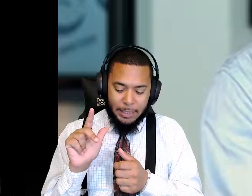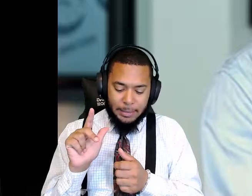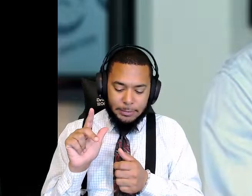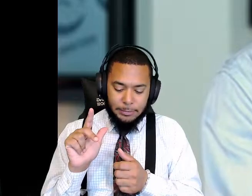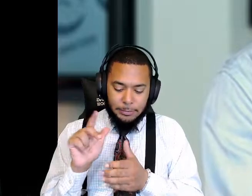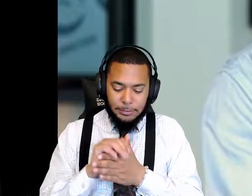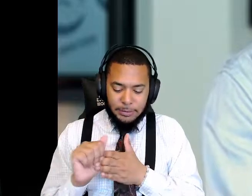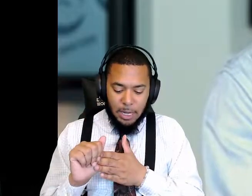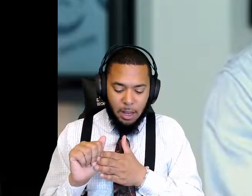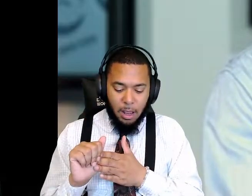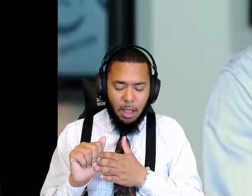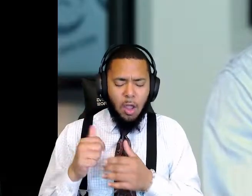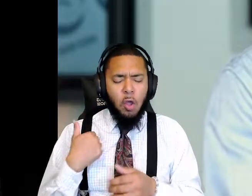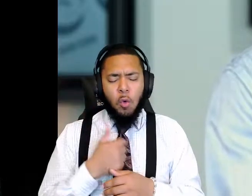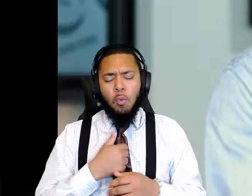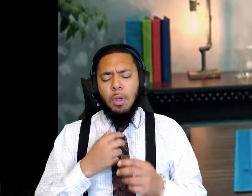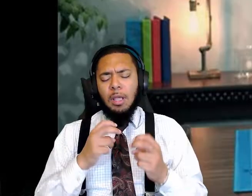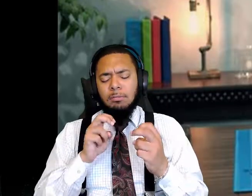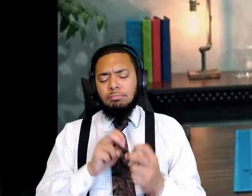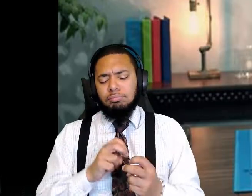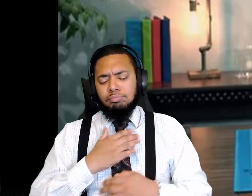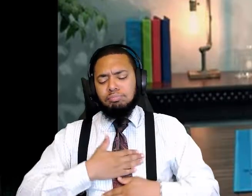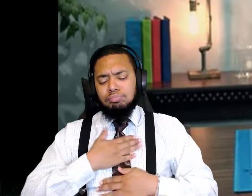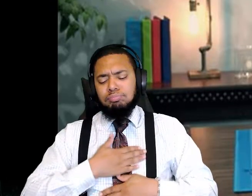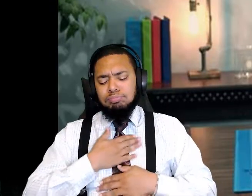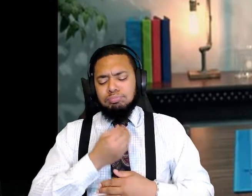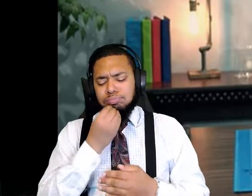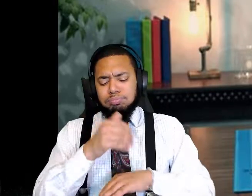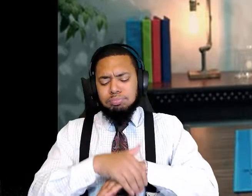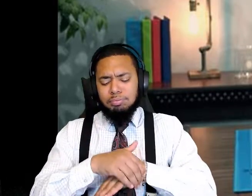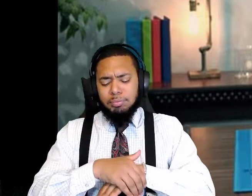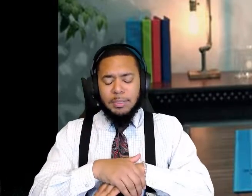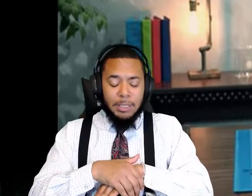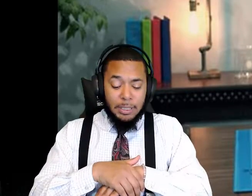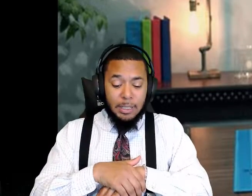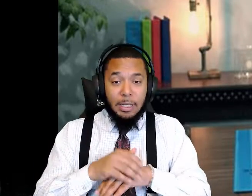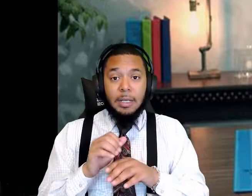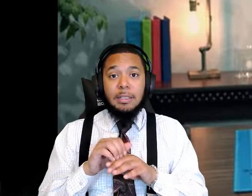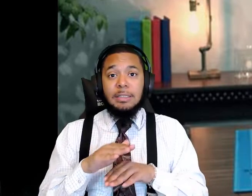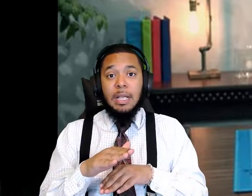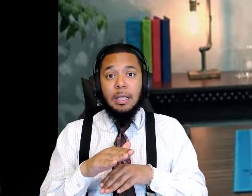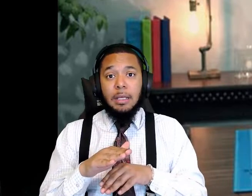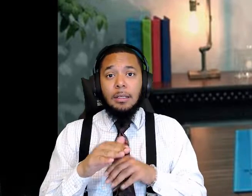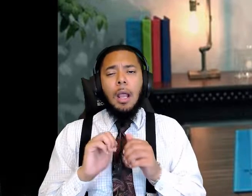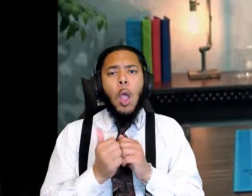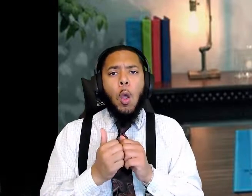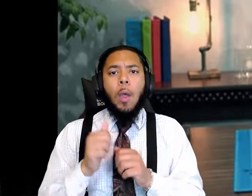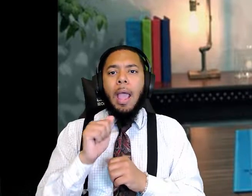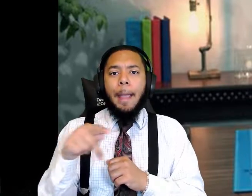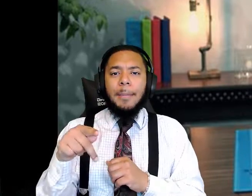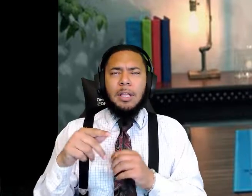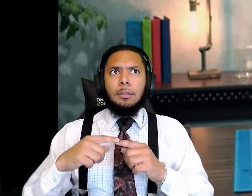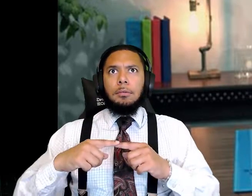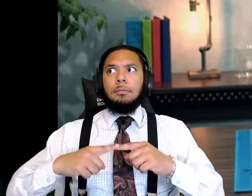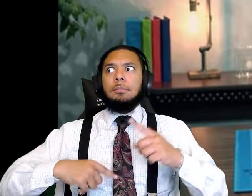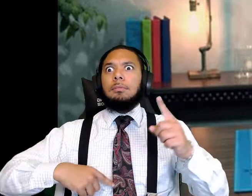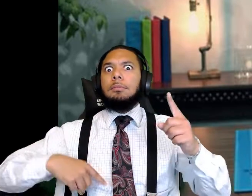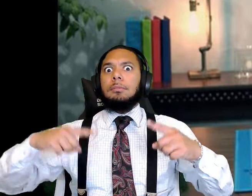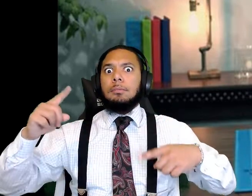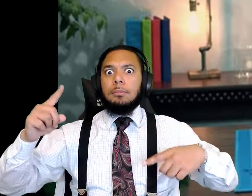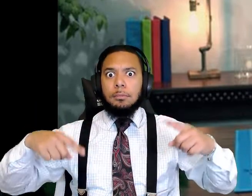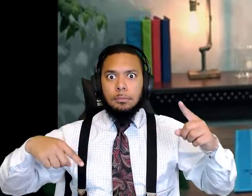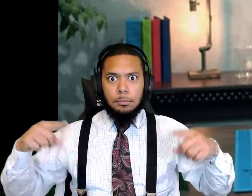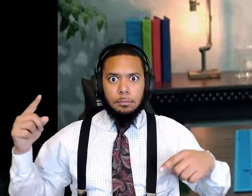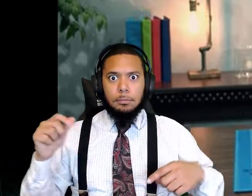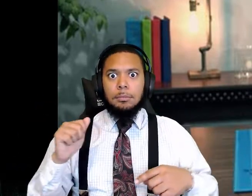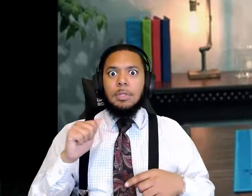$23. We had an amazing dinner. Thank you. And then send it by downloading an app. And there's several different apps out there that can